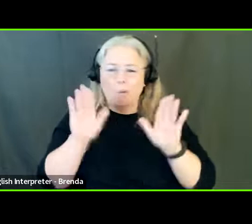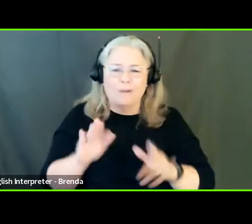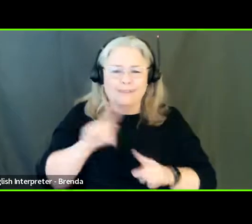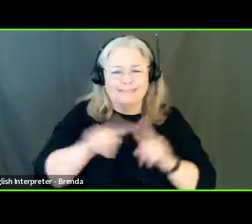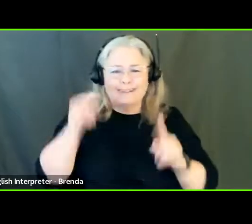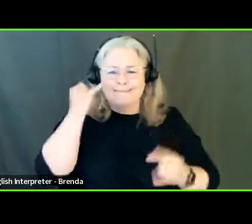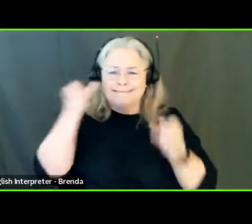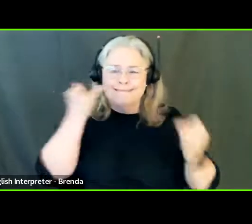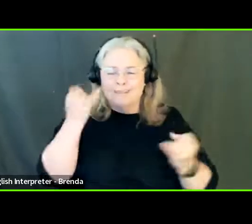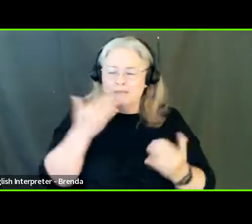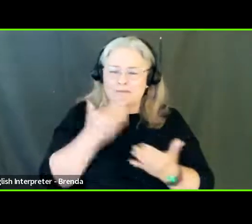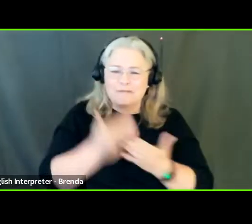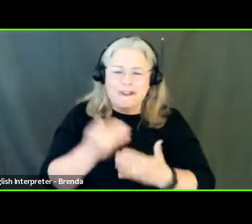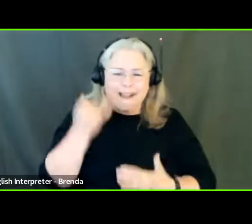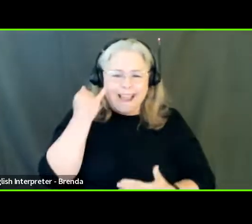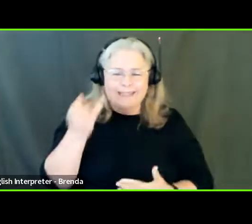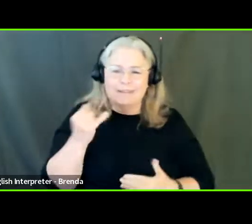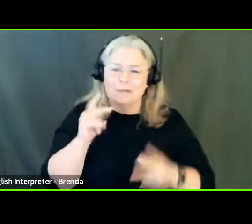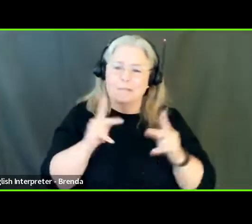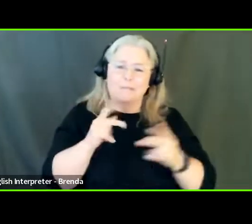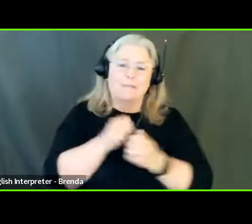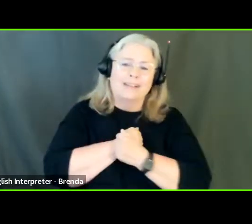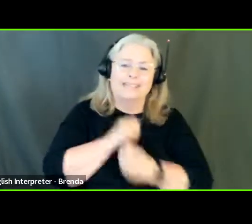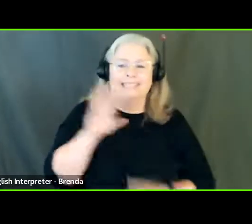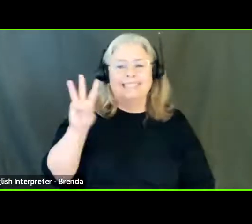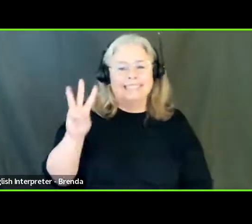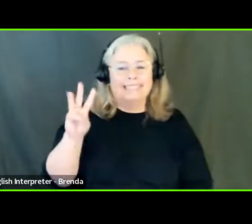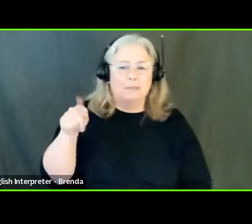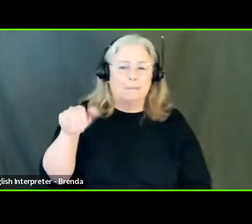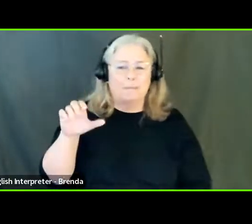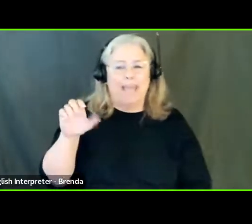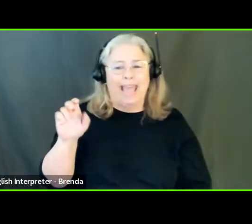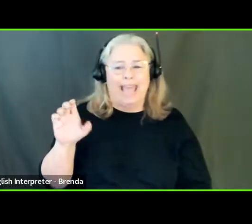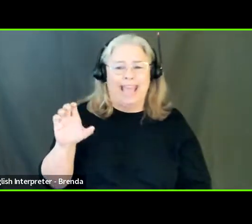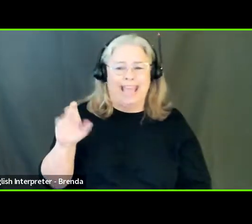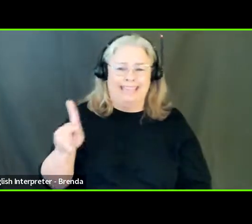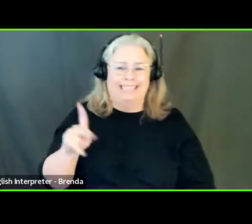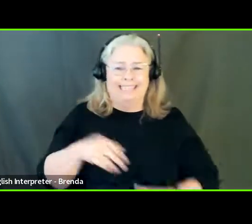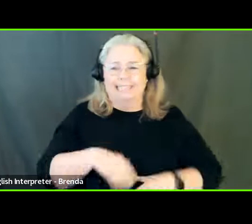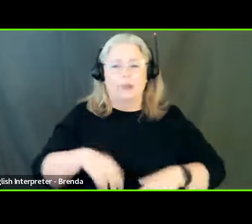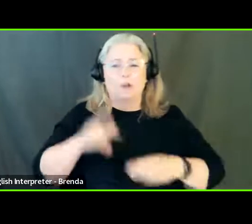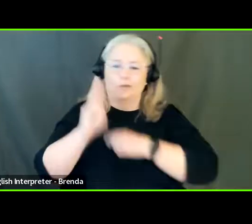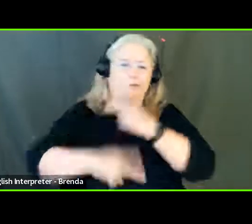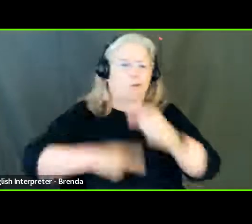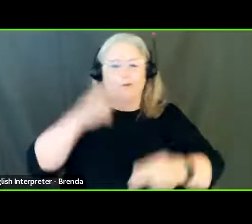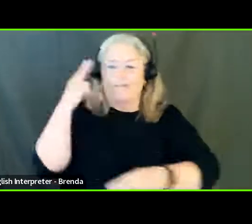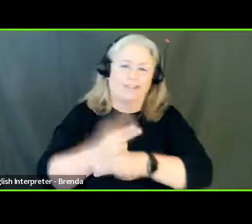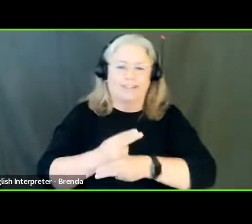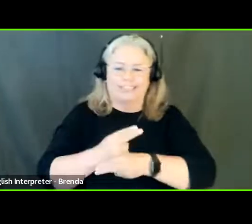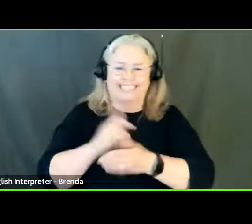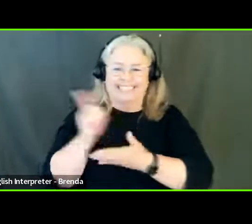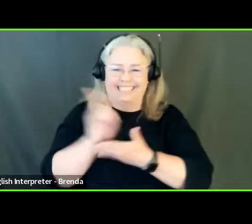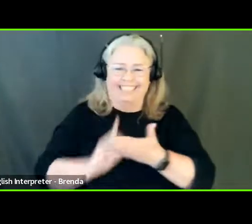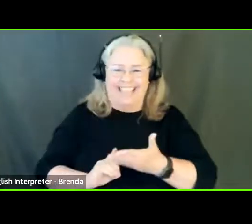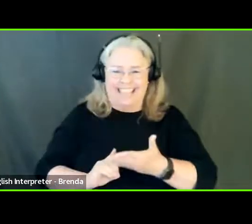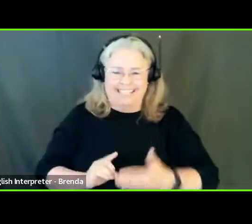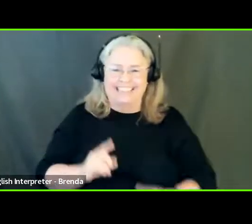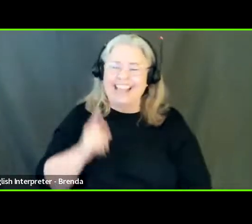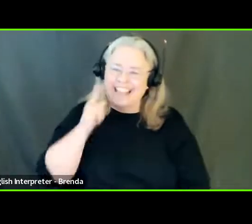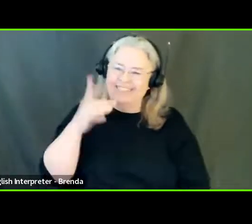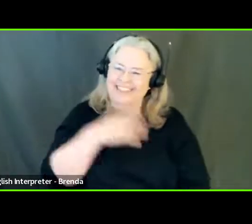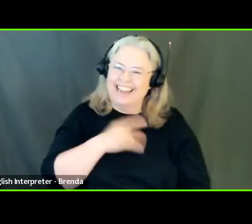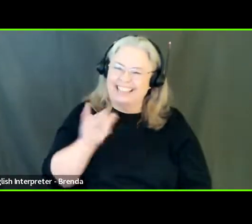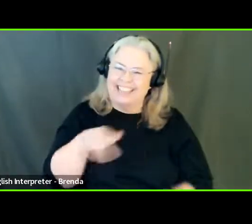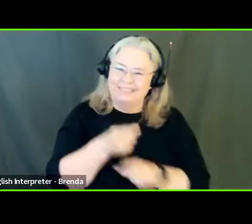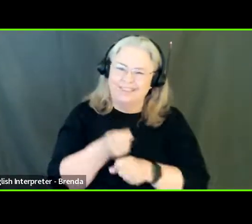So many good ideas. Folks love the six pack and say that's definitely universal design. I thought you'd like that